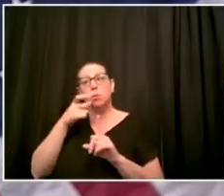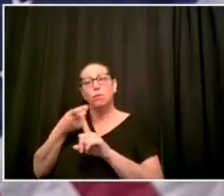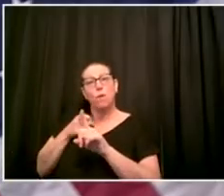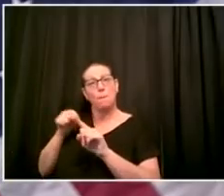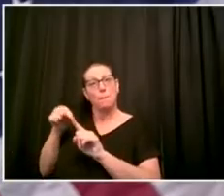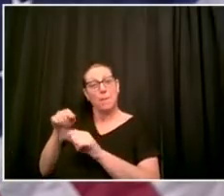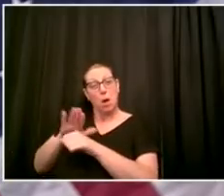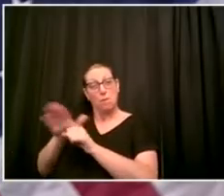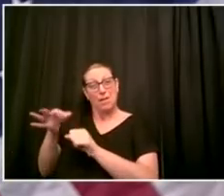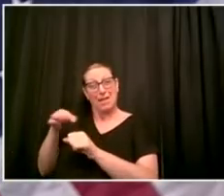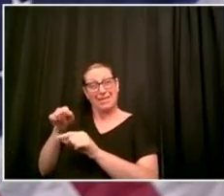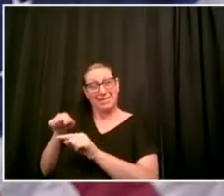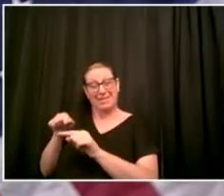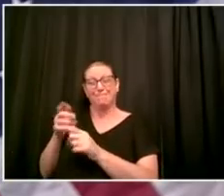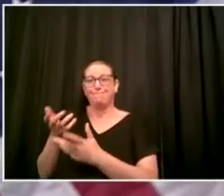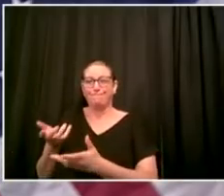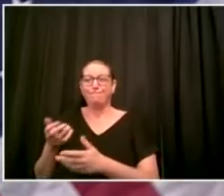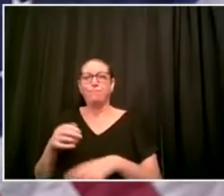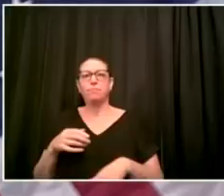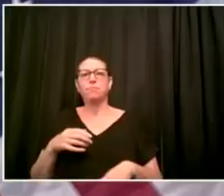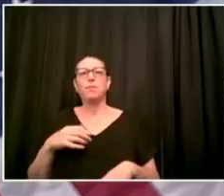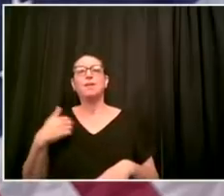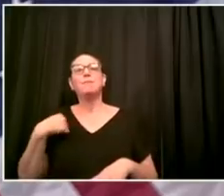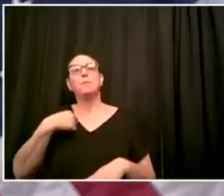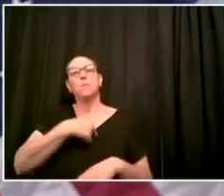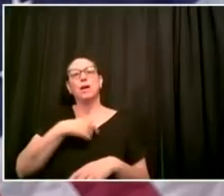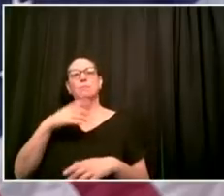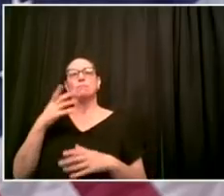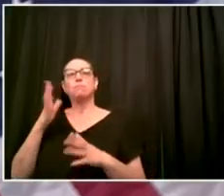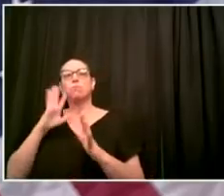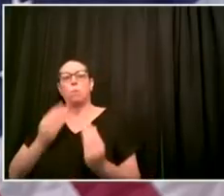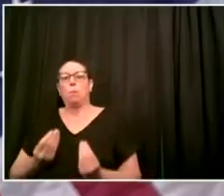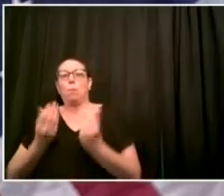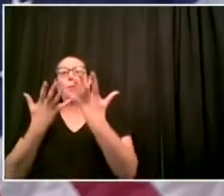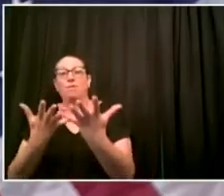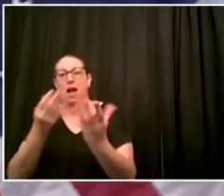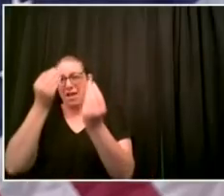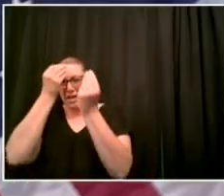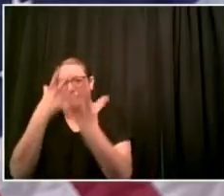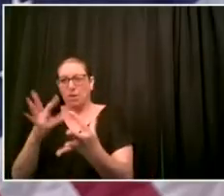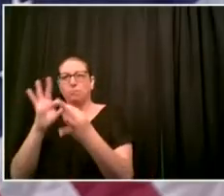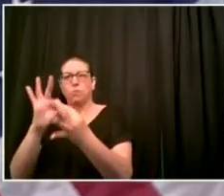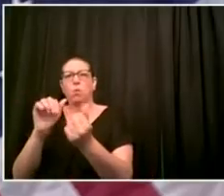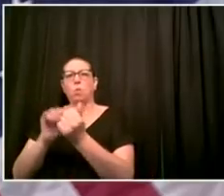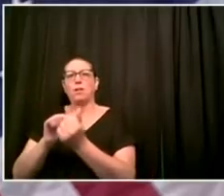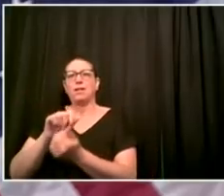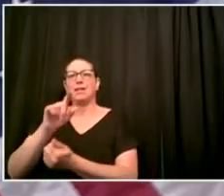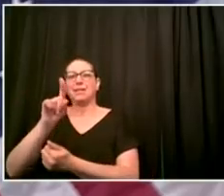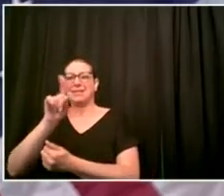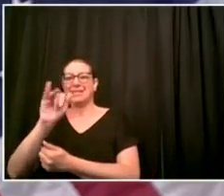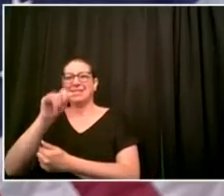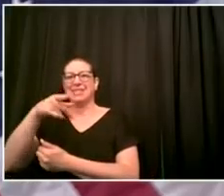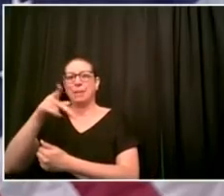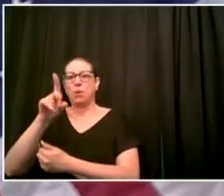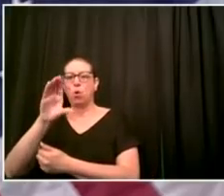openly those facts. So take a look at everything that is out there. It's at